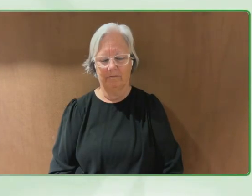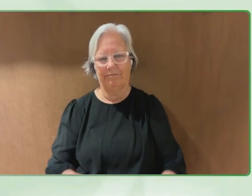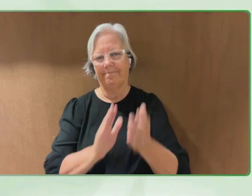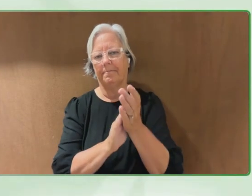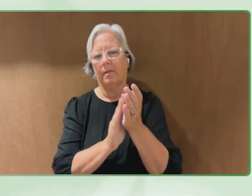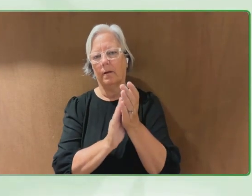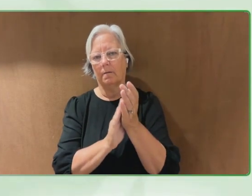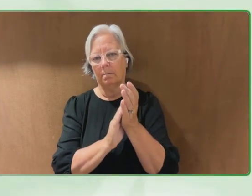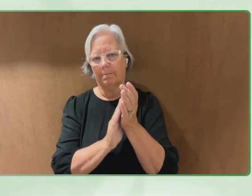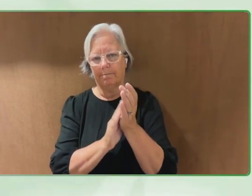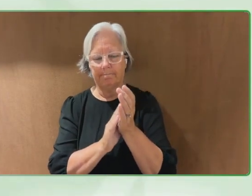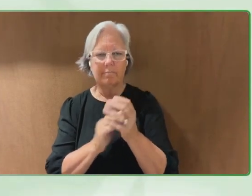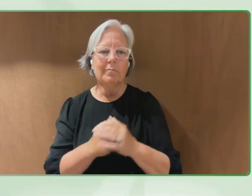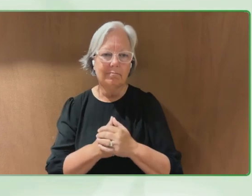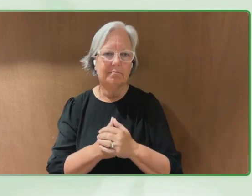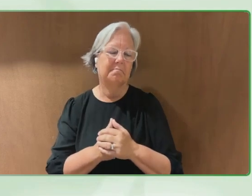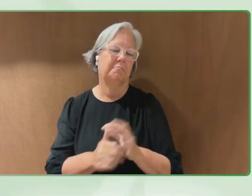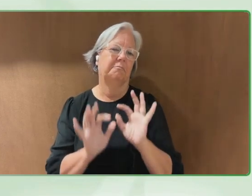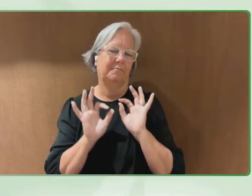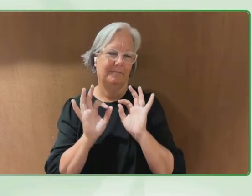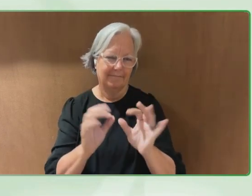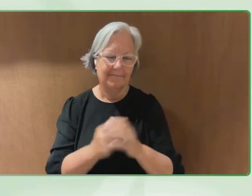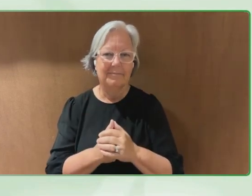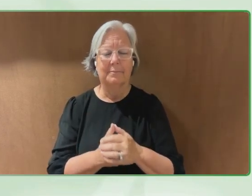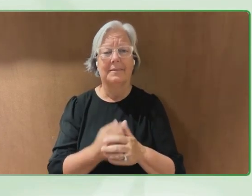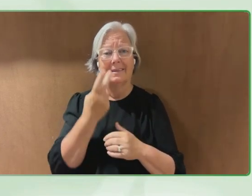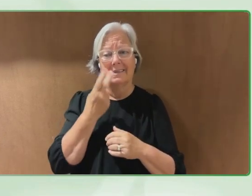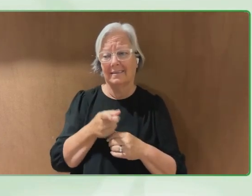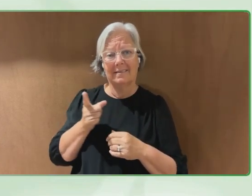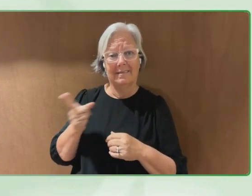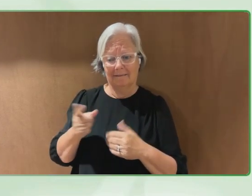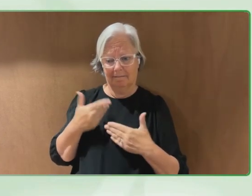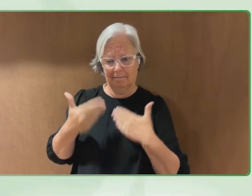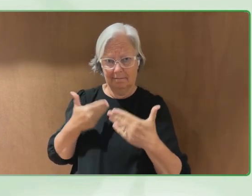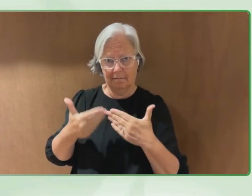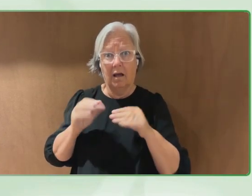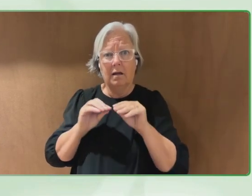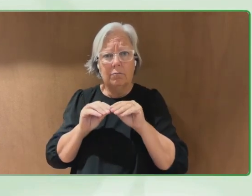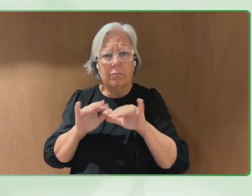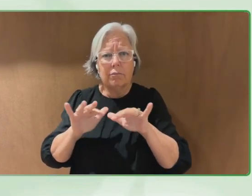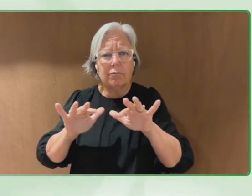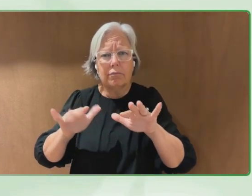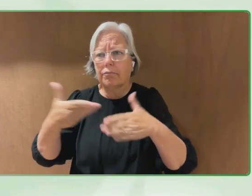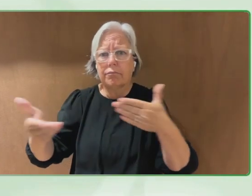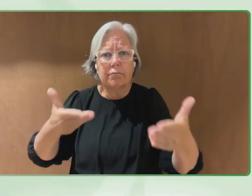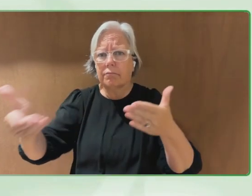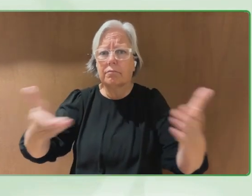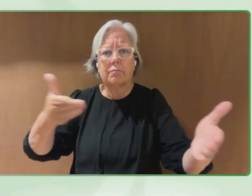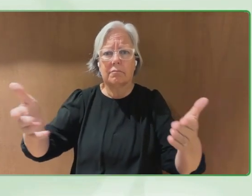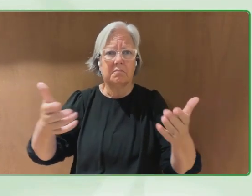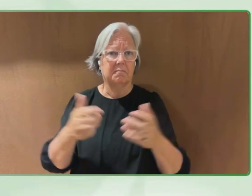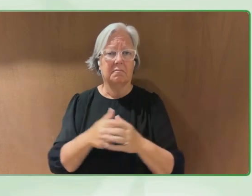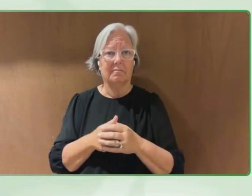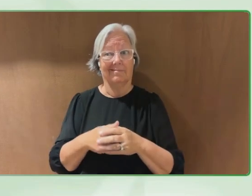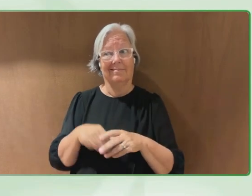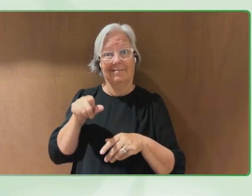That's phenomenal, and the ripple effects of what you are doing, Gidi, are profound. Seeing how one little piece of the puzzle